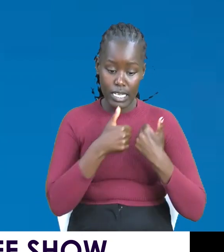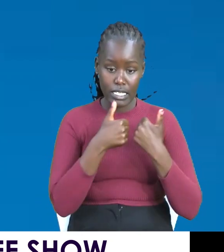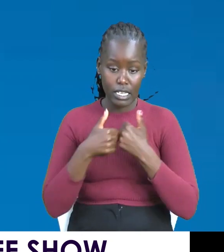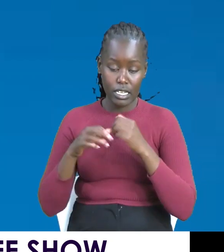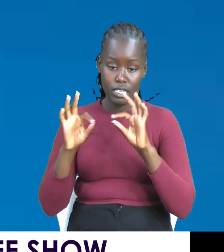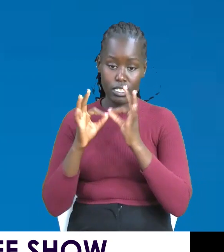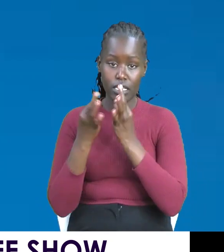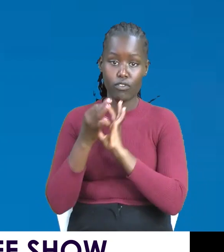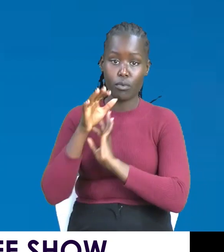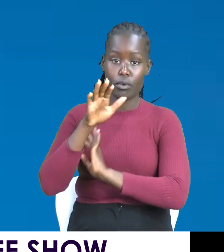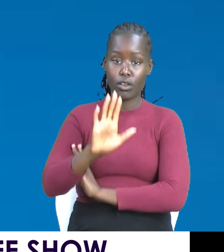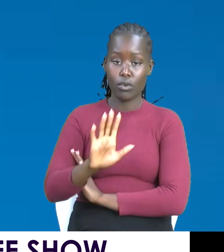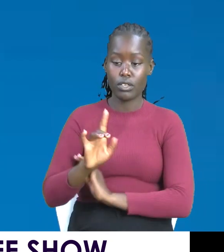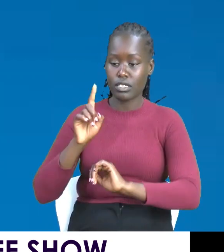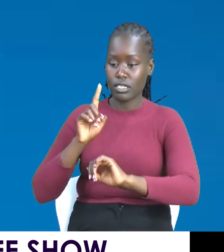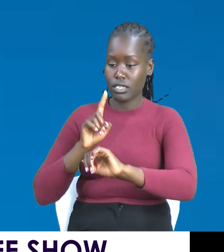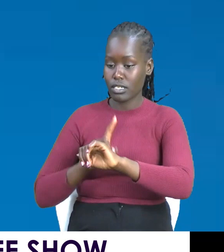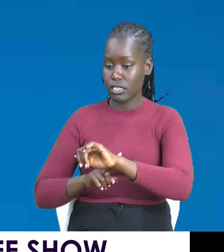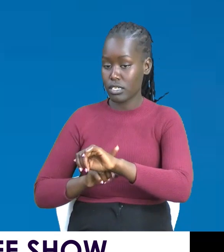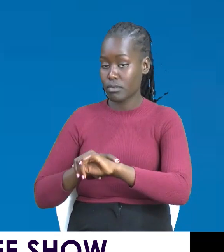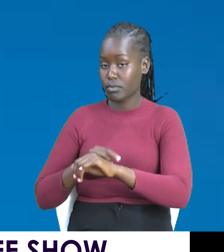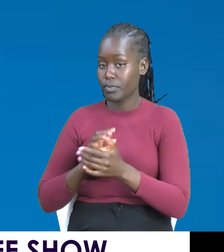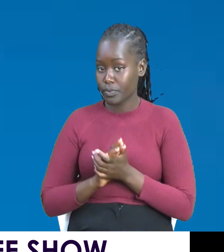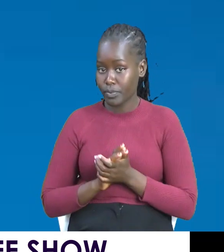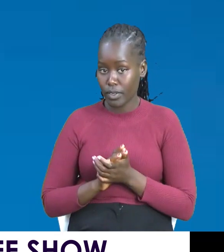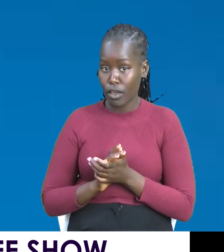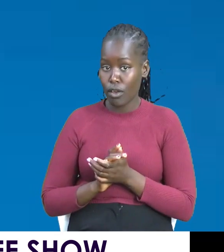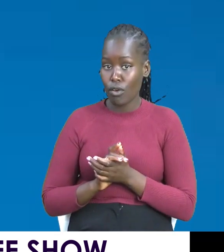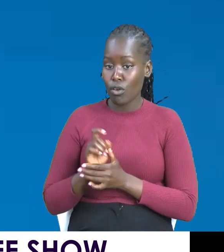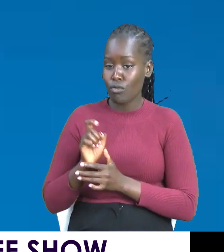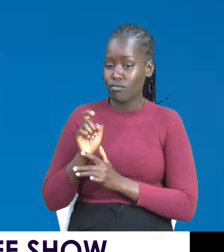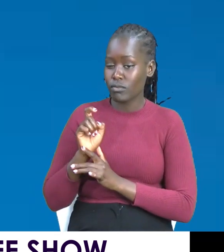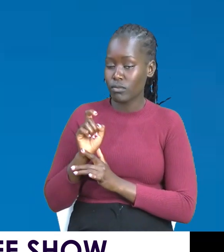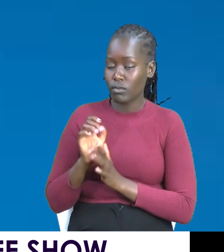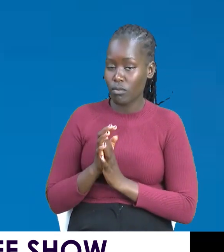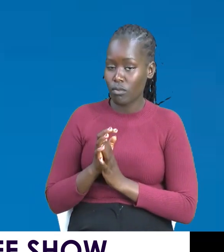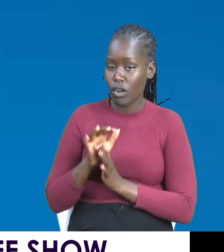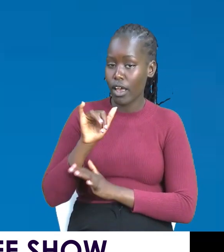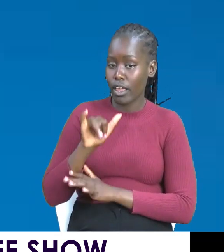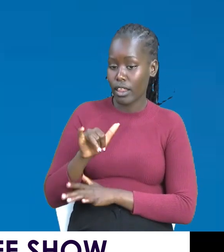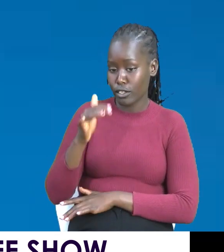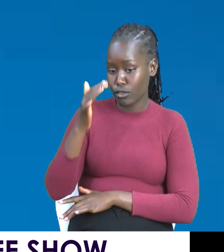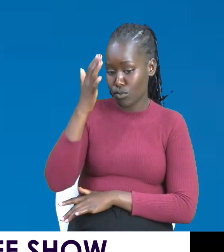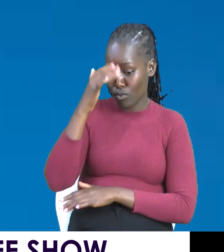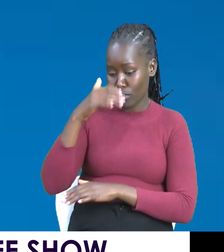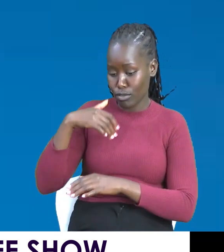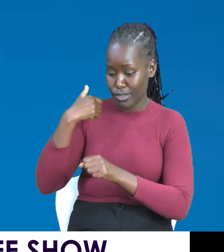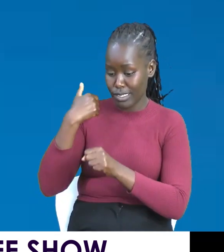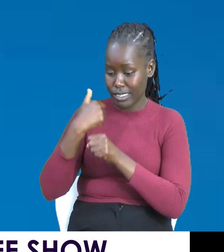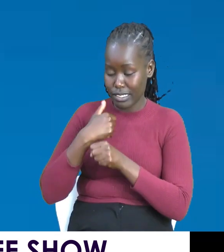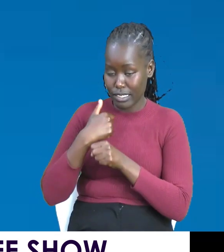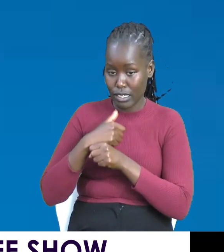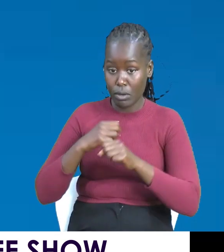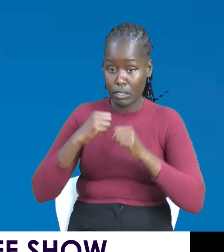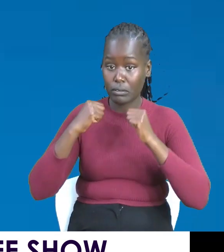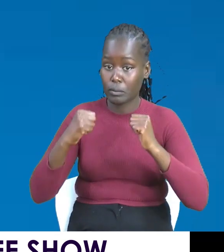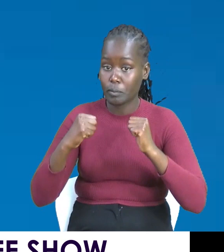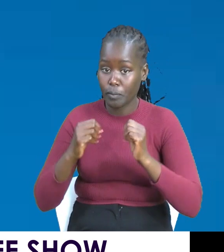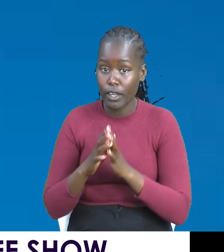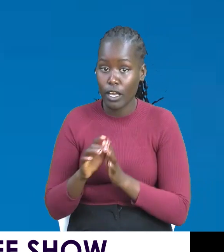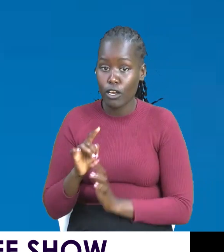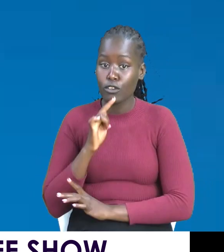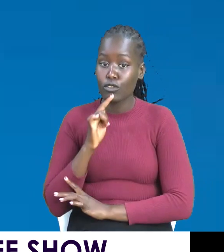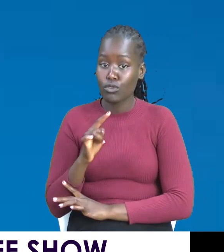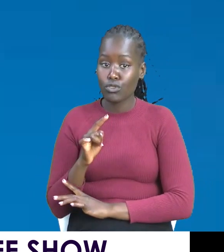your family in our times? You need a sober mind. That is why you should work hard to ensure that